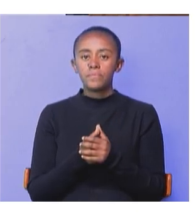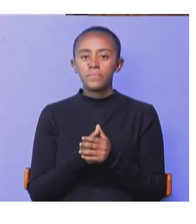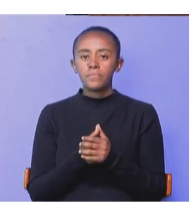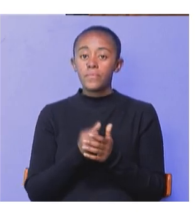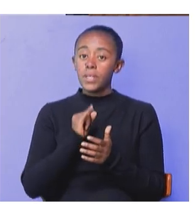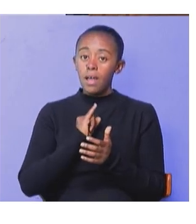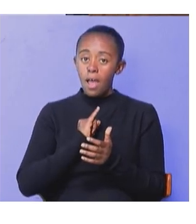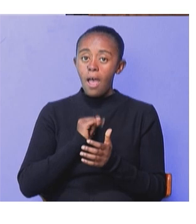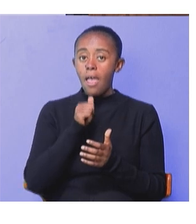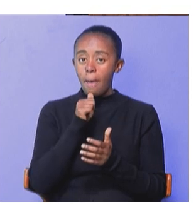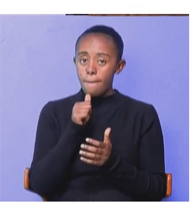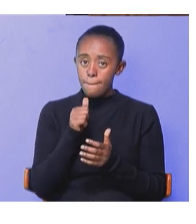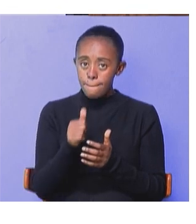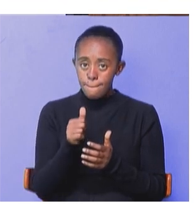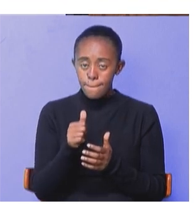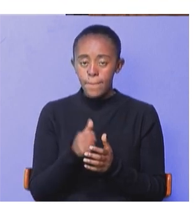I am